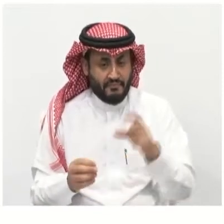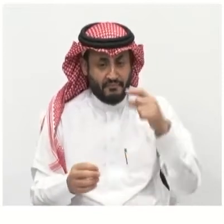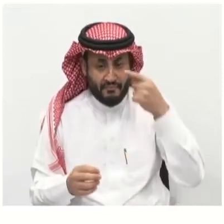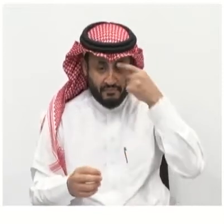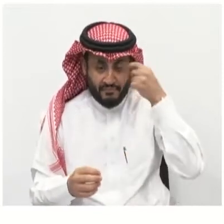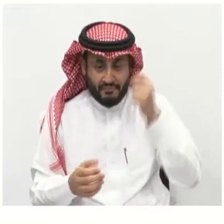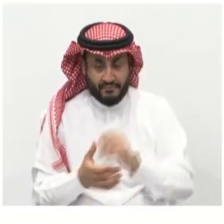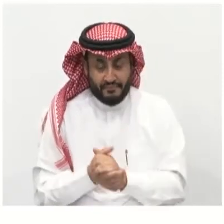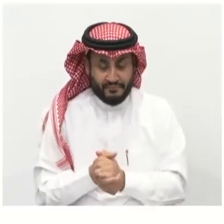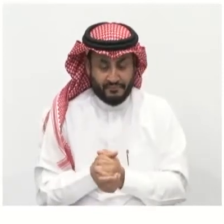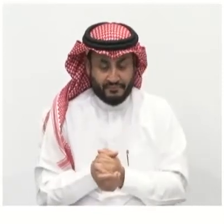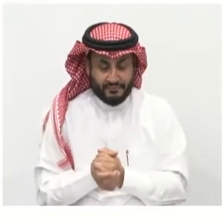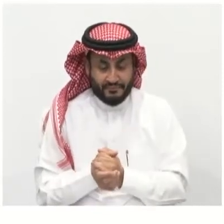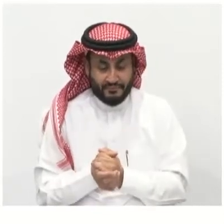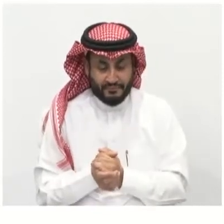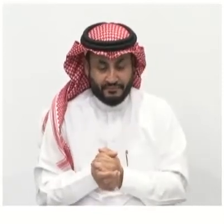violet blossoms.